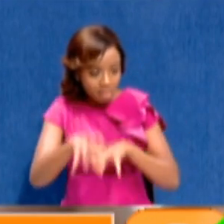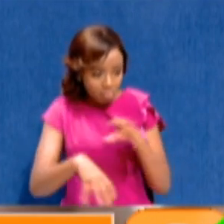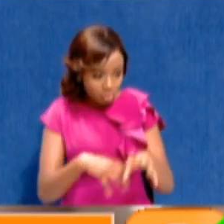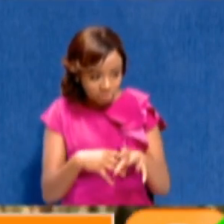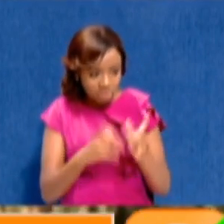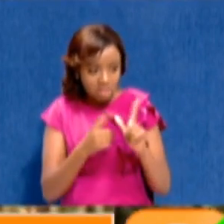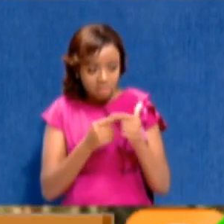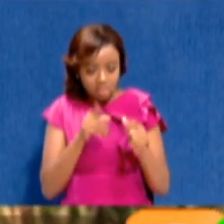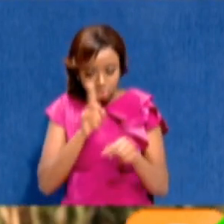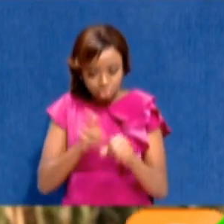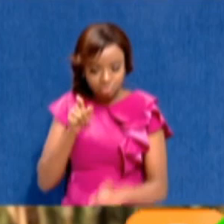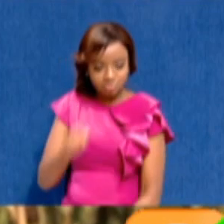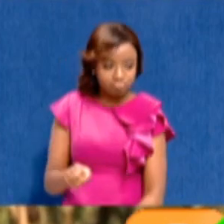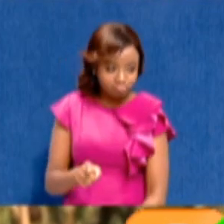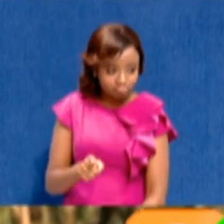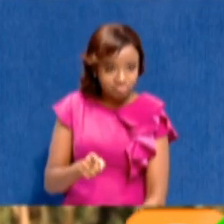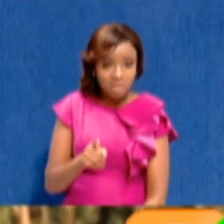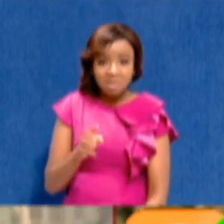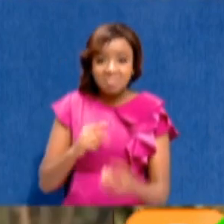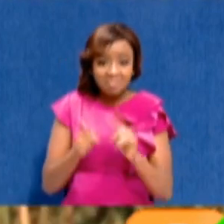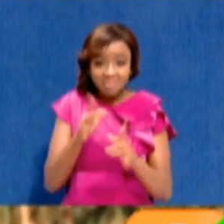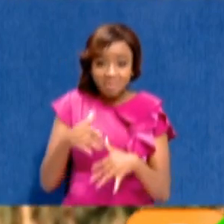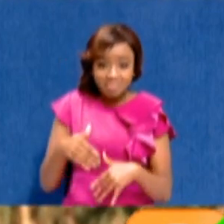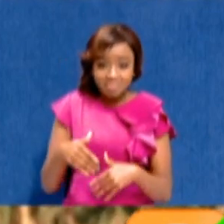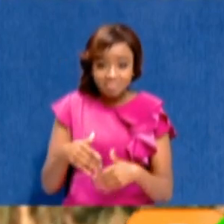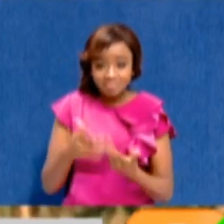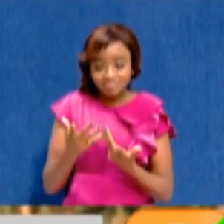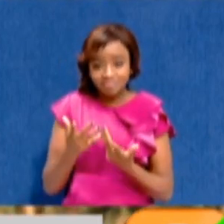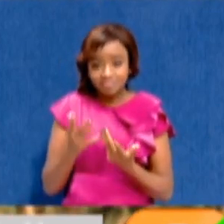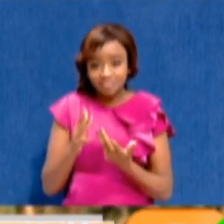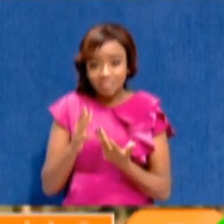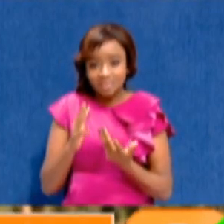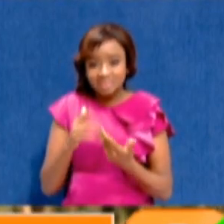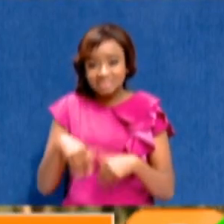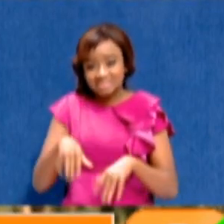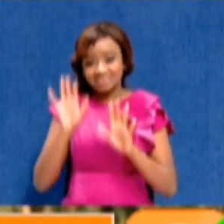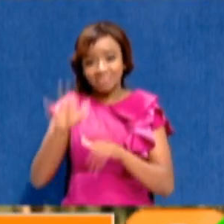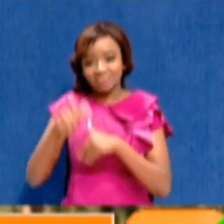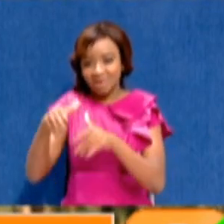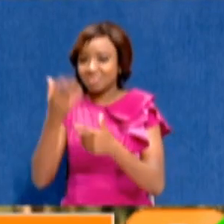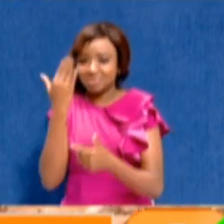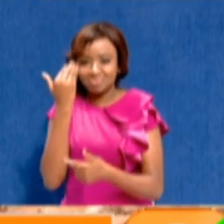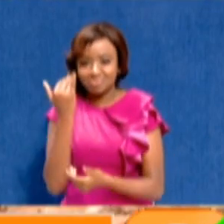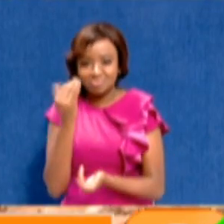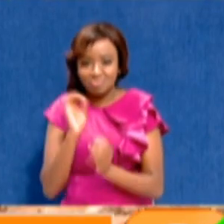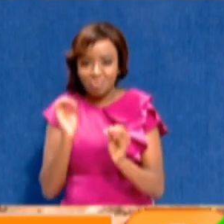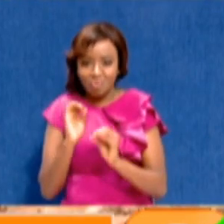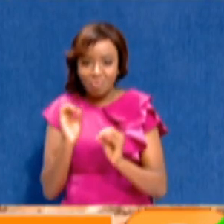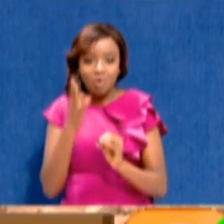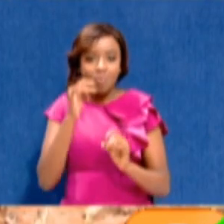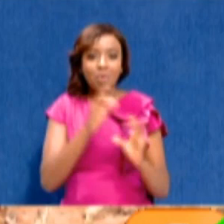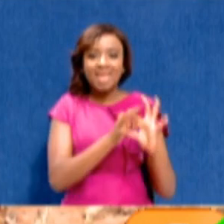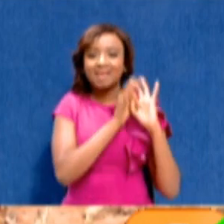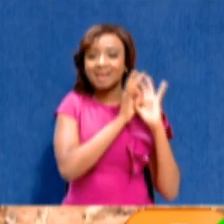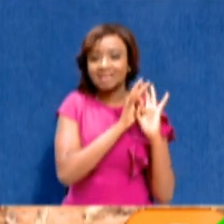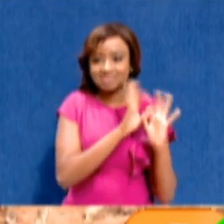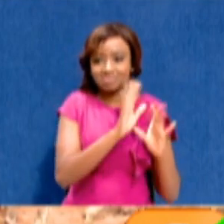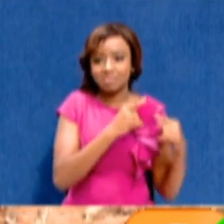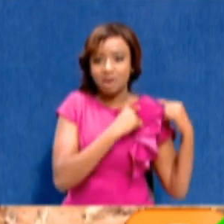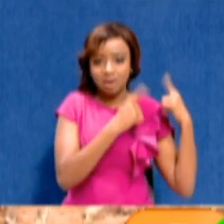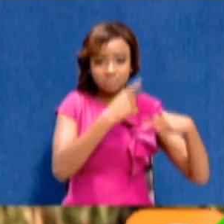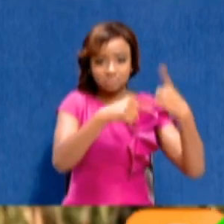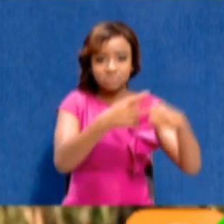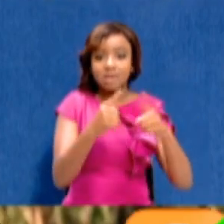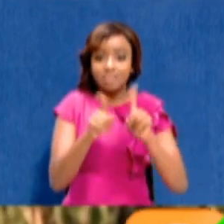to utilize the feeder. But they are given up on farming to a large extent because of traditional agriculture production methods. And this